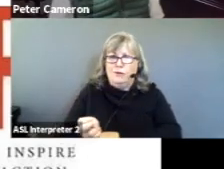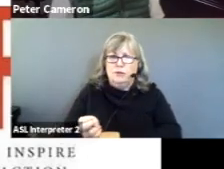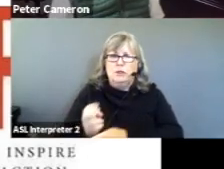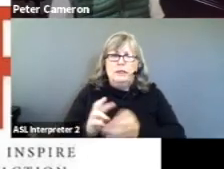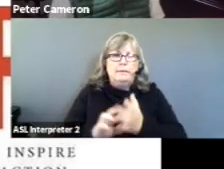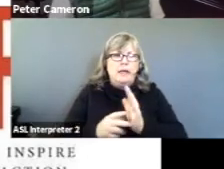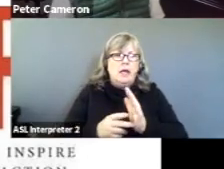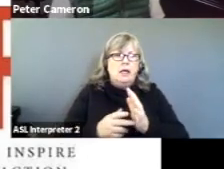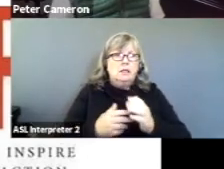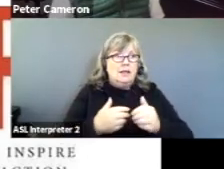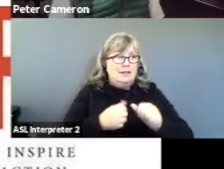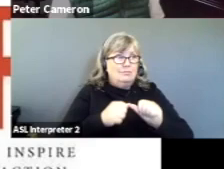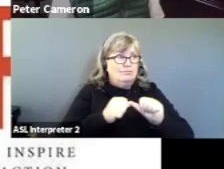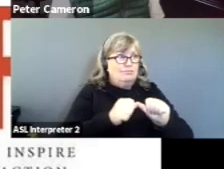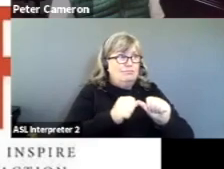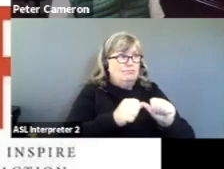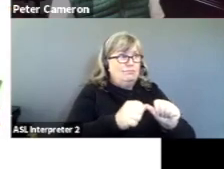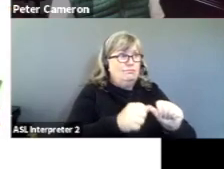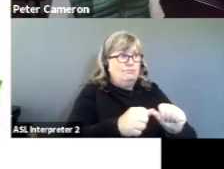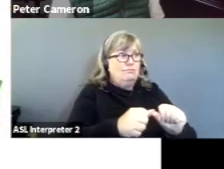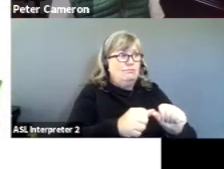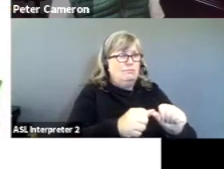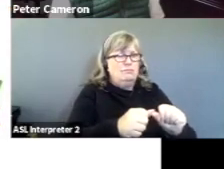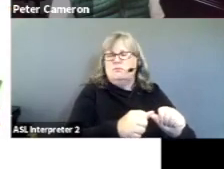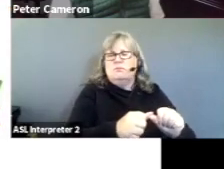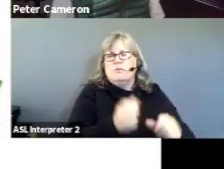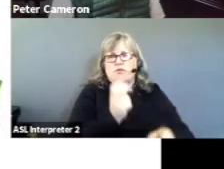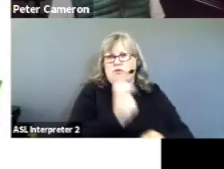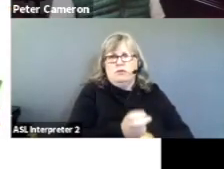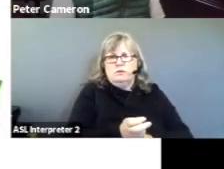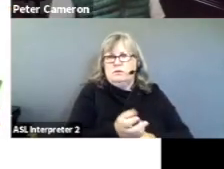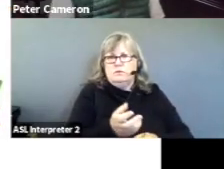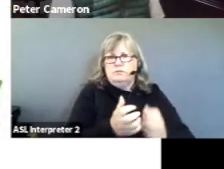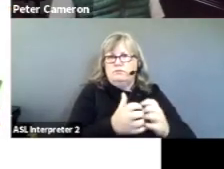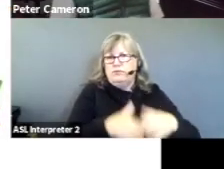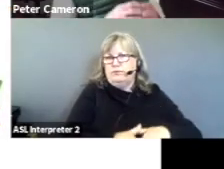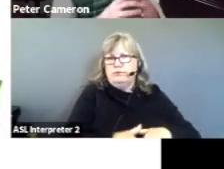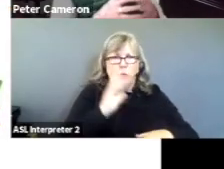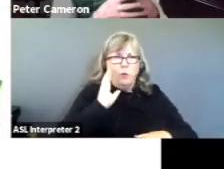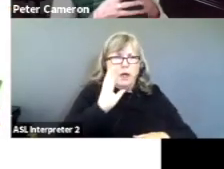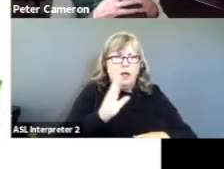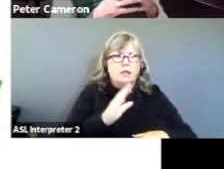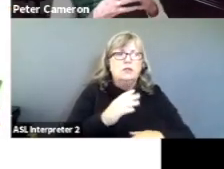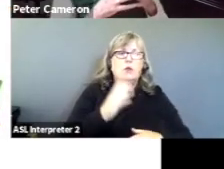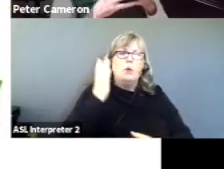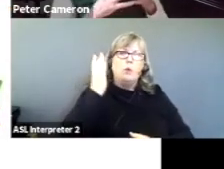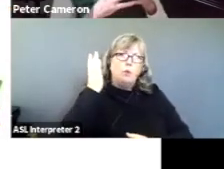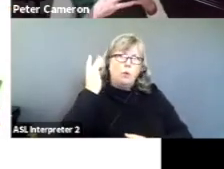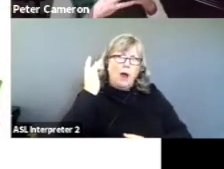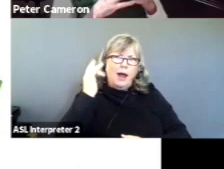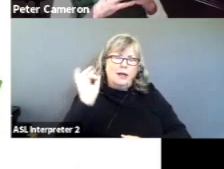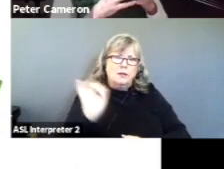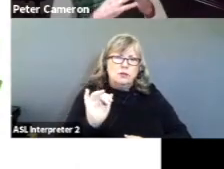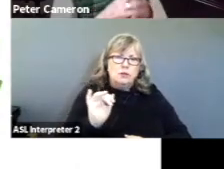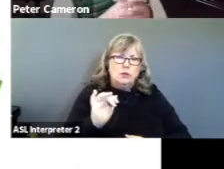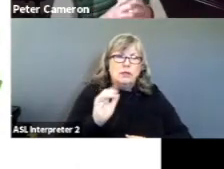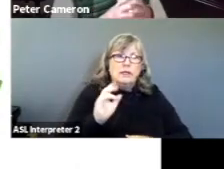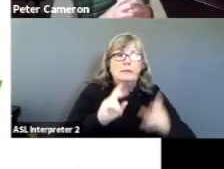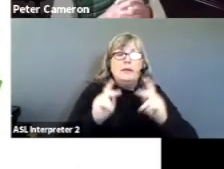with it. So, why? Also, people have heard the definition of